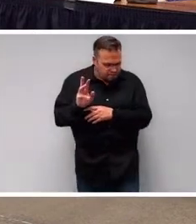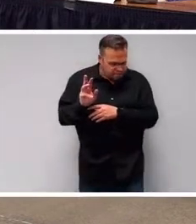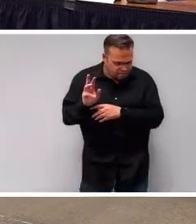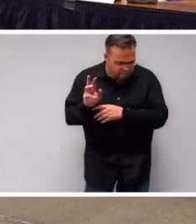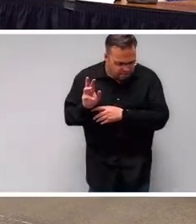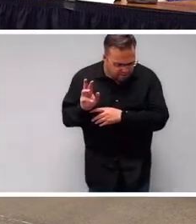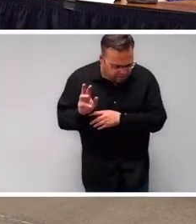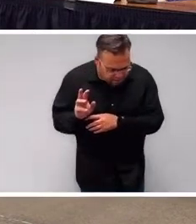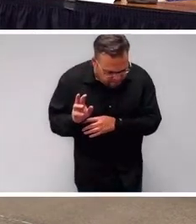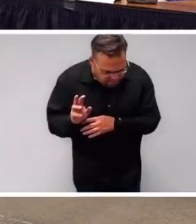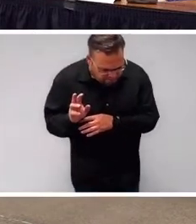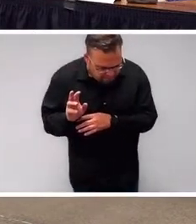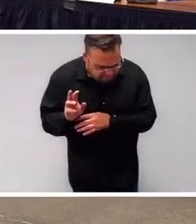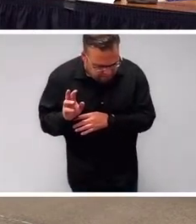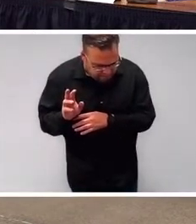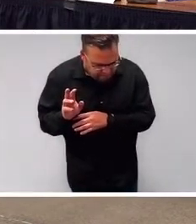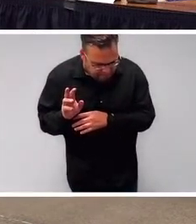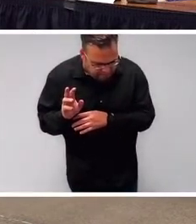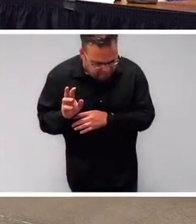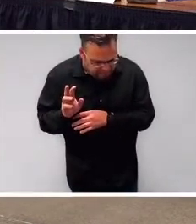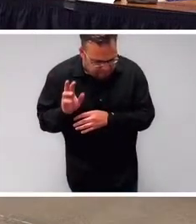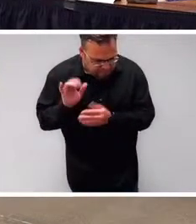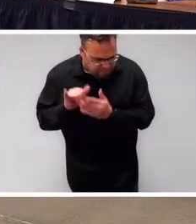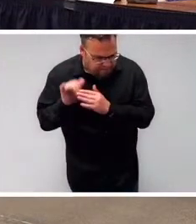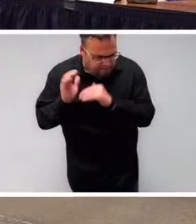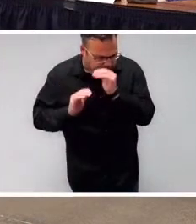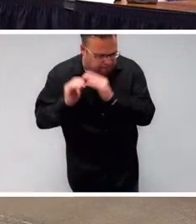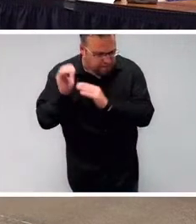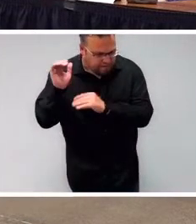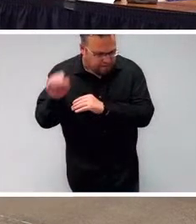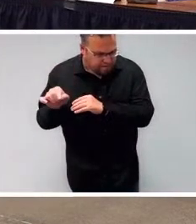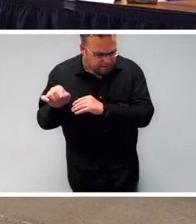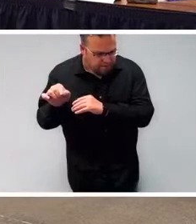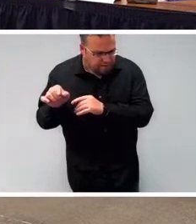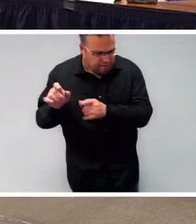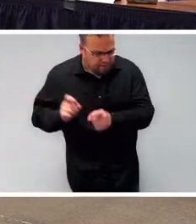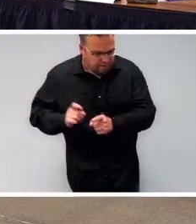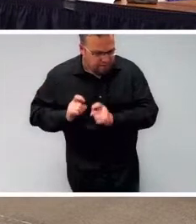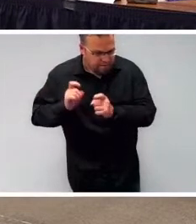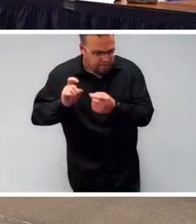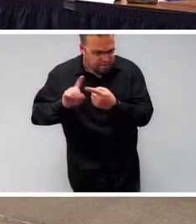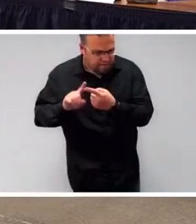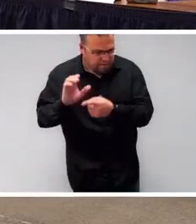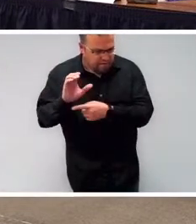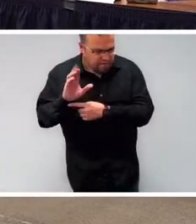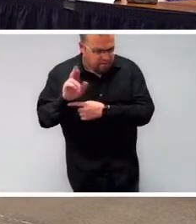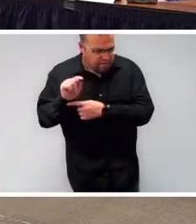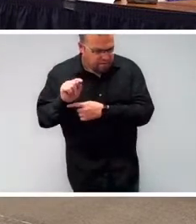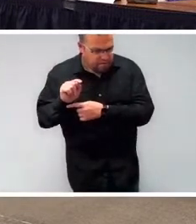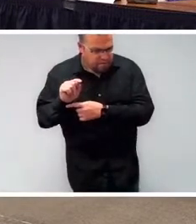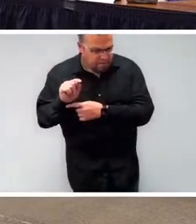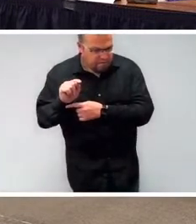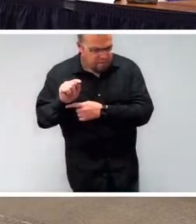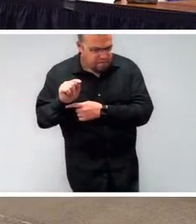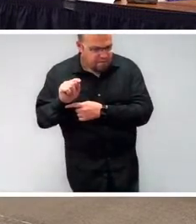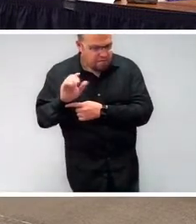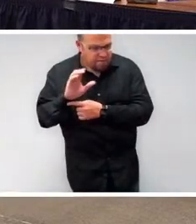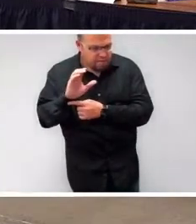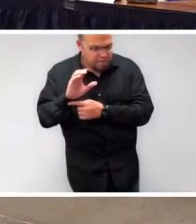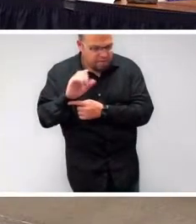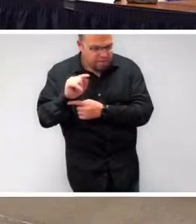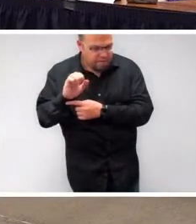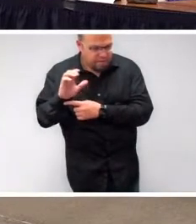then gave the building to CRT, CTEC, Community Resource Trust,